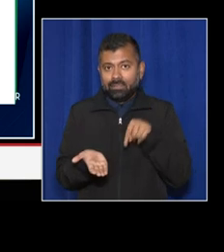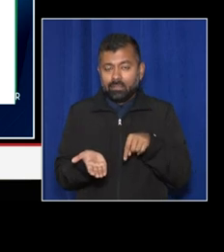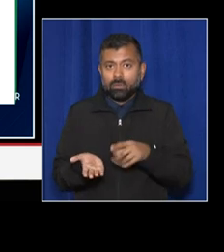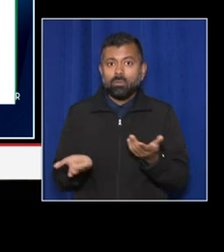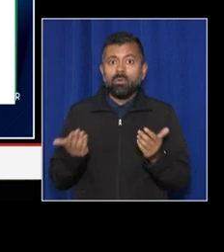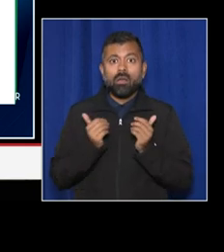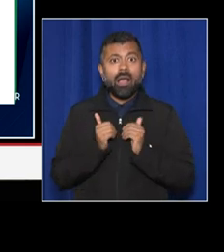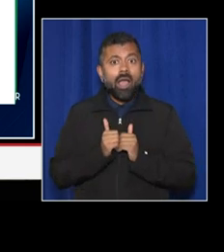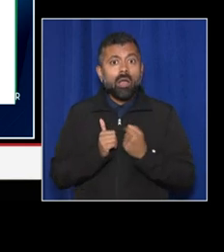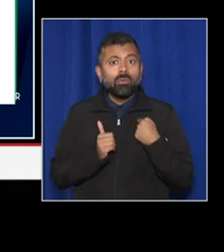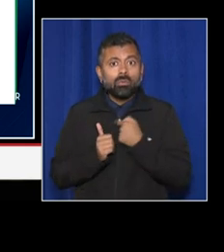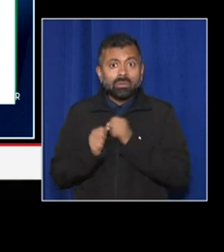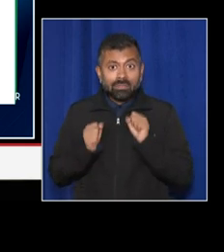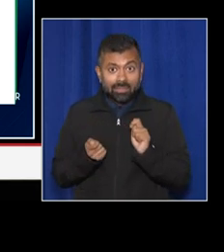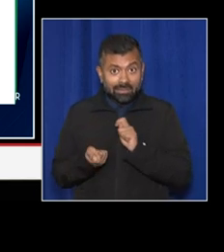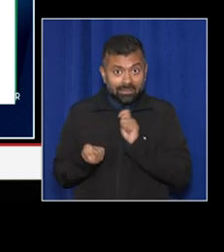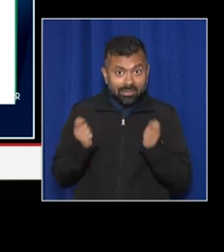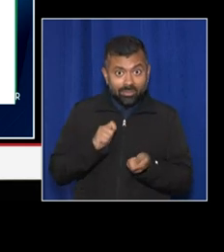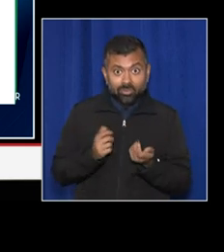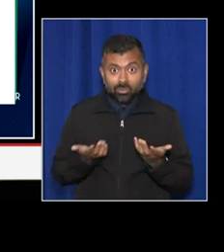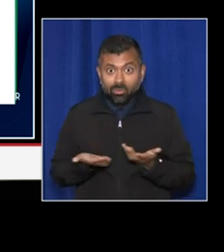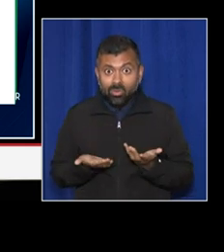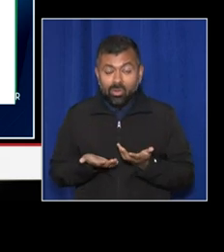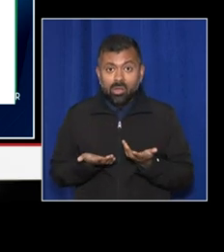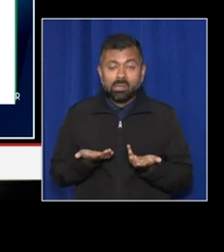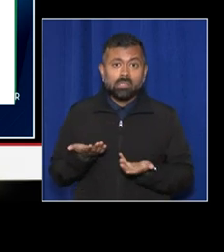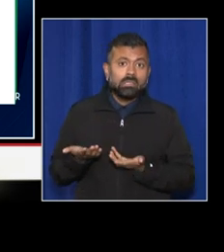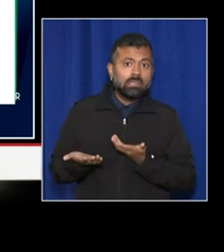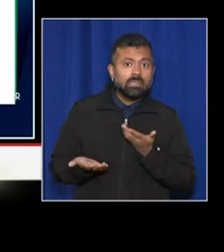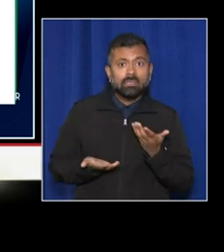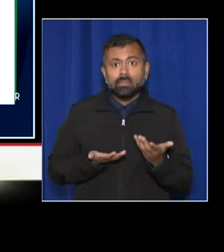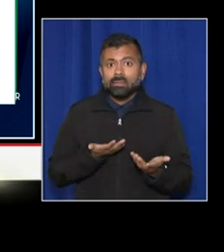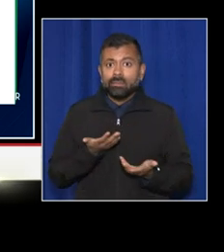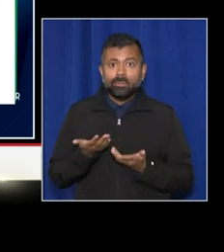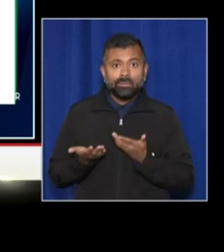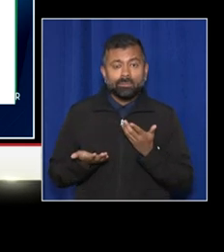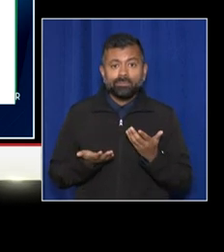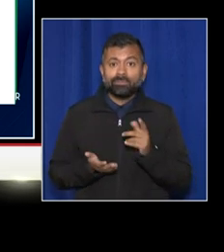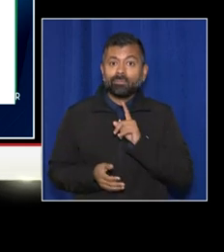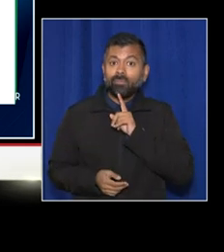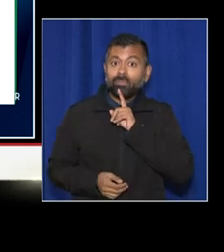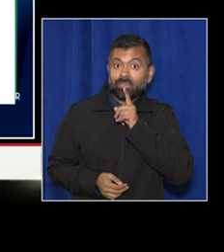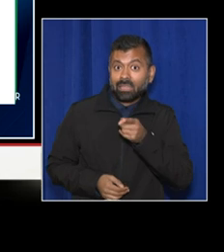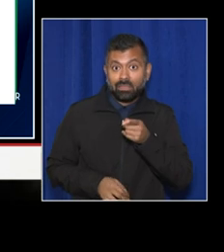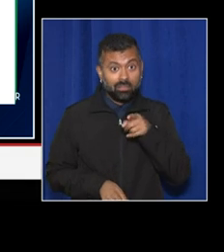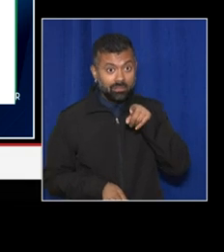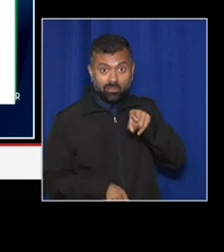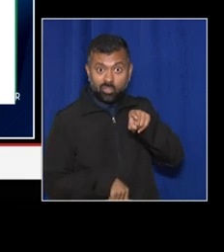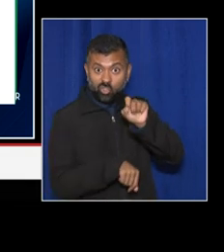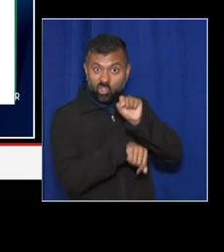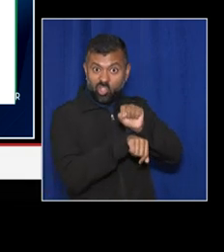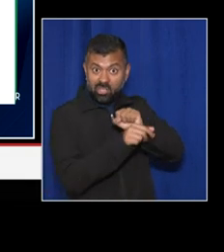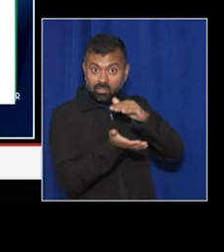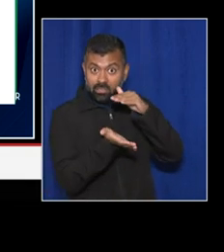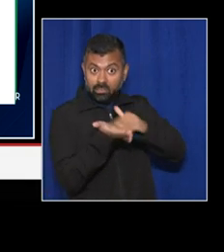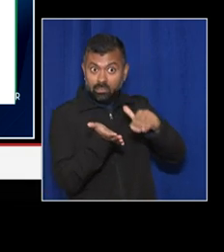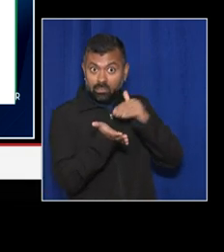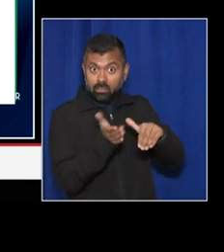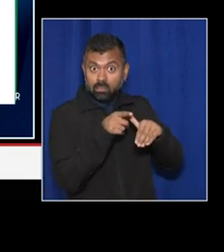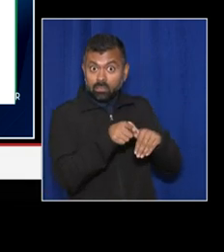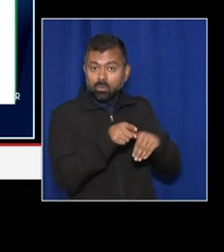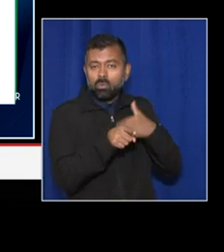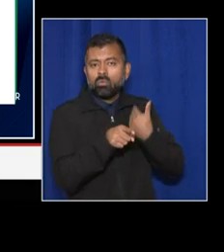CFO's estimates in reality is that some of these job losses are paused or reversed.